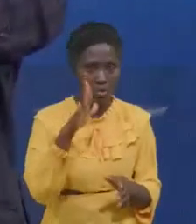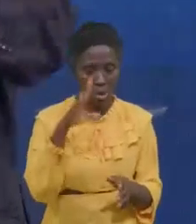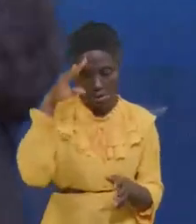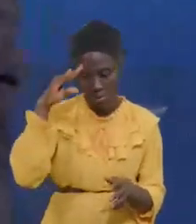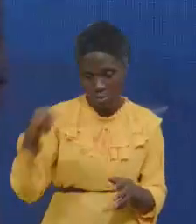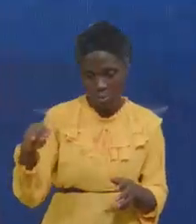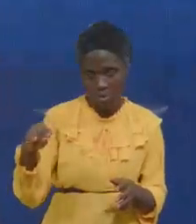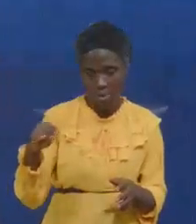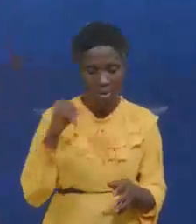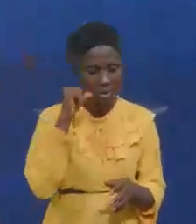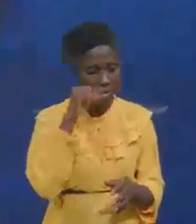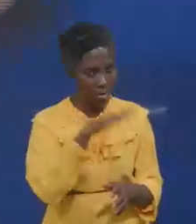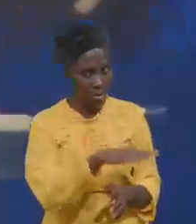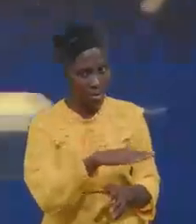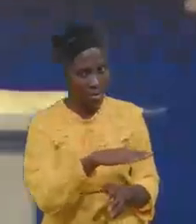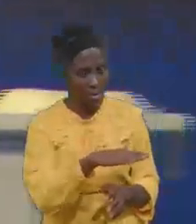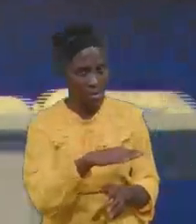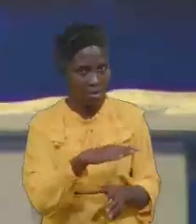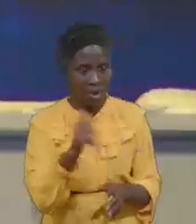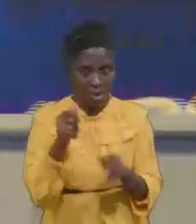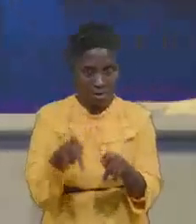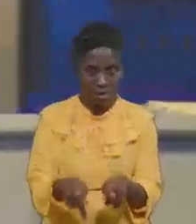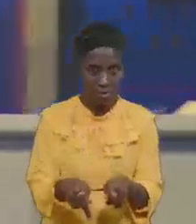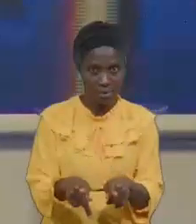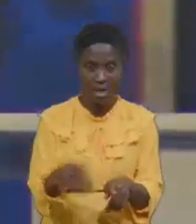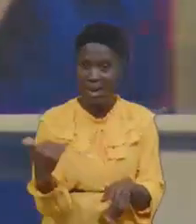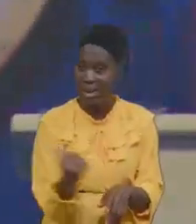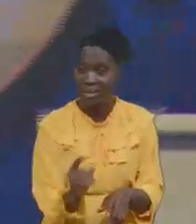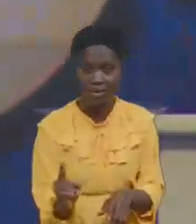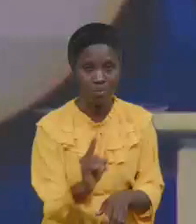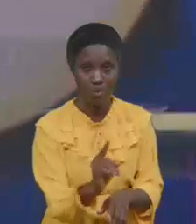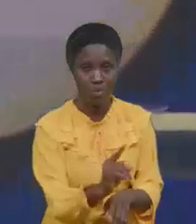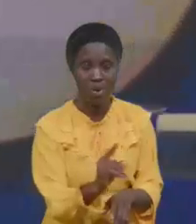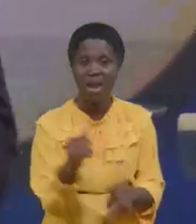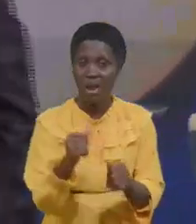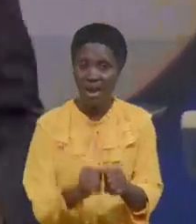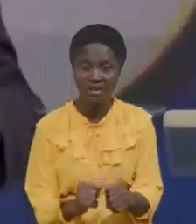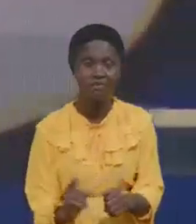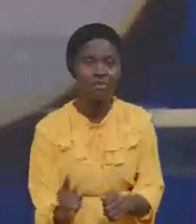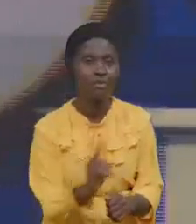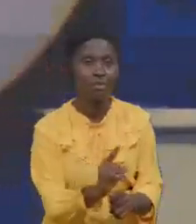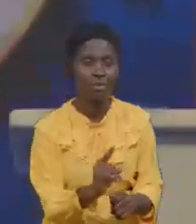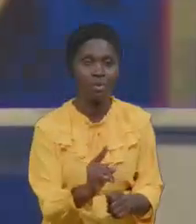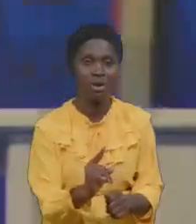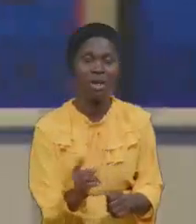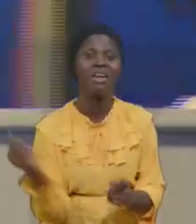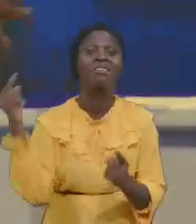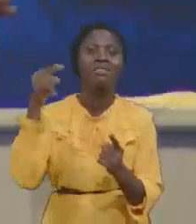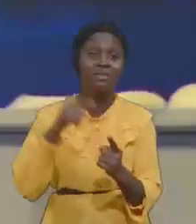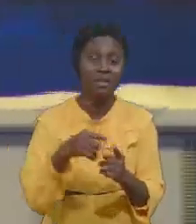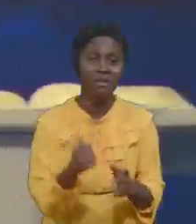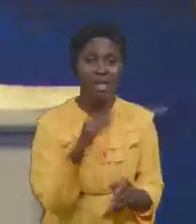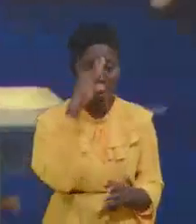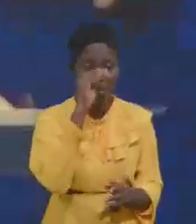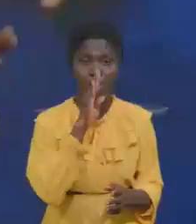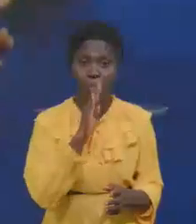boy, a girl, a person, anyone, everyone, except a man